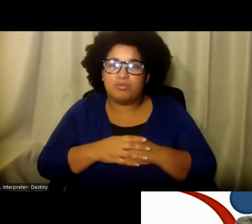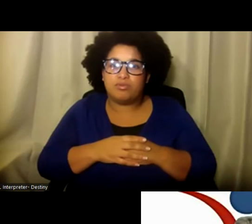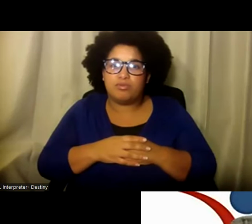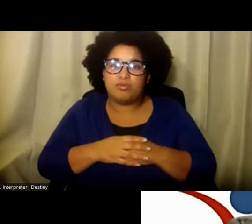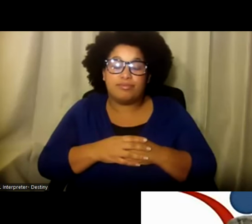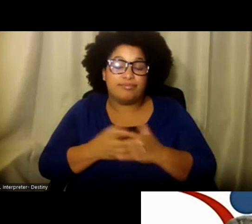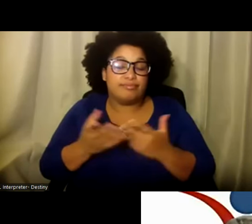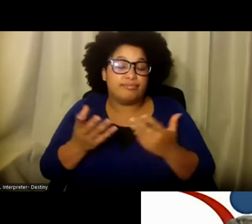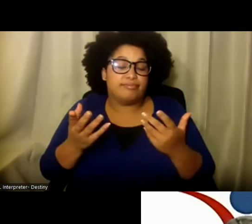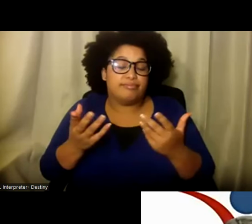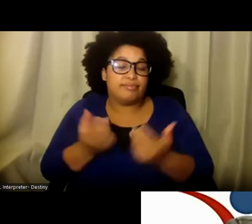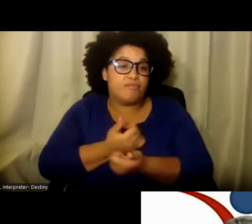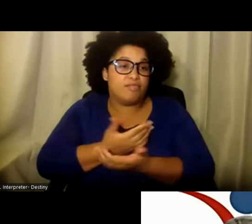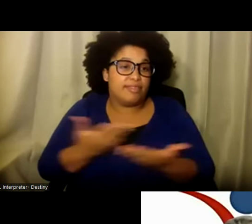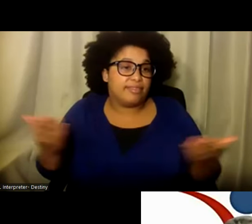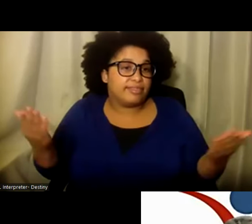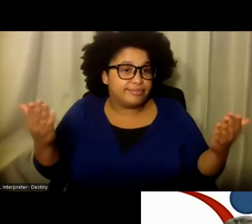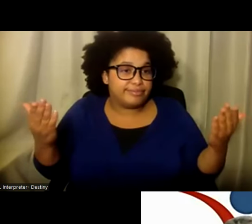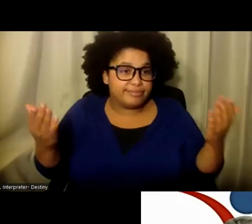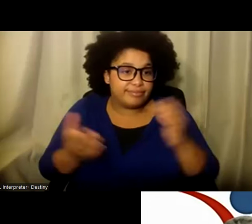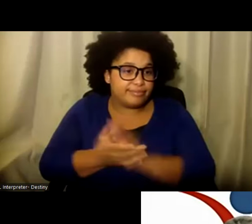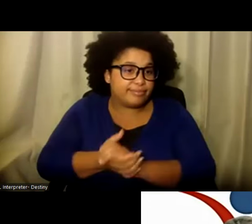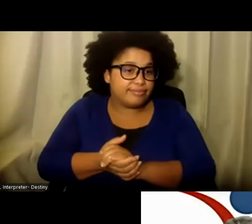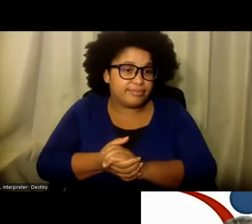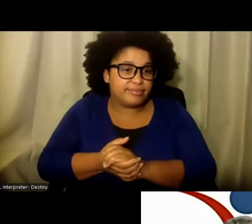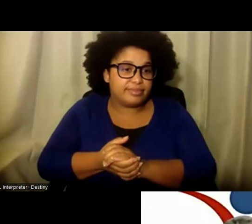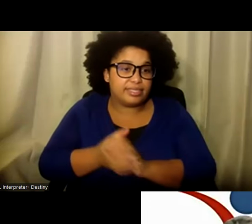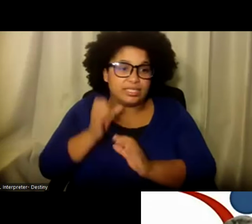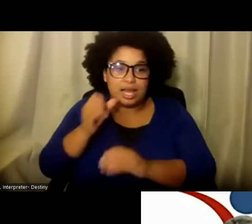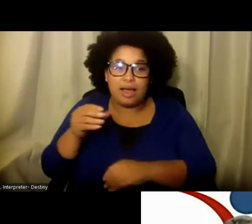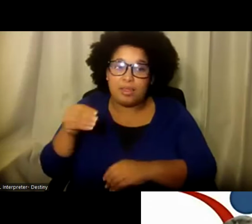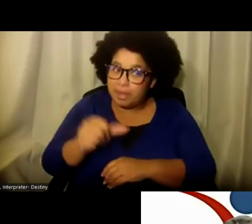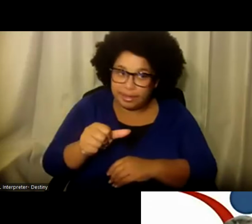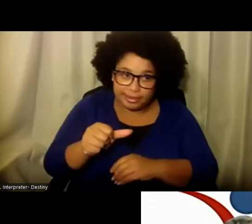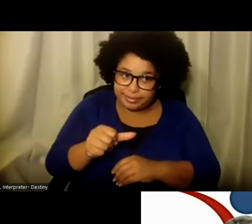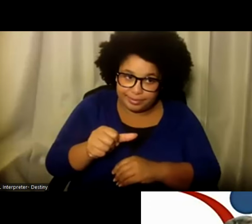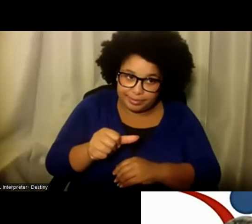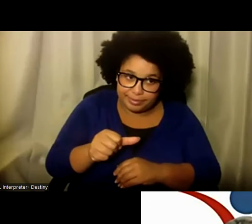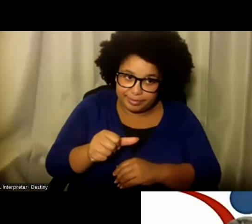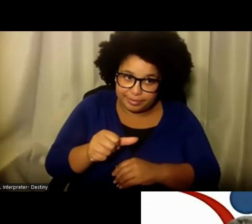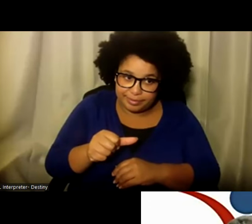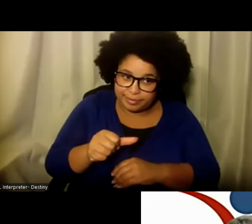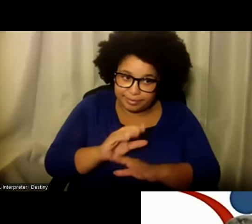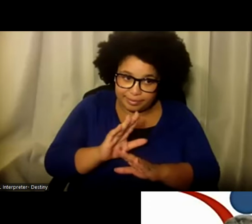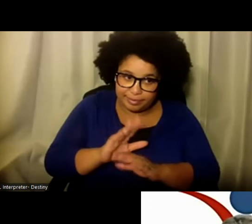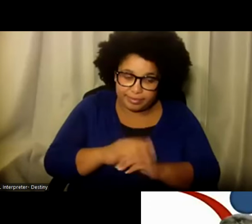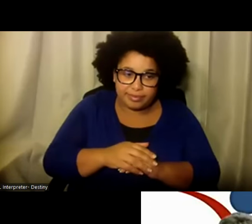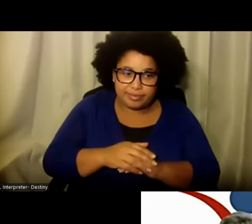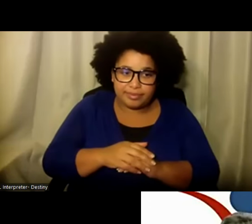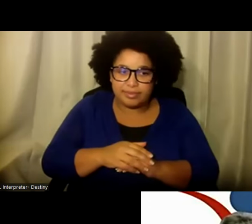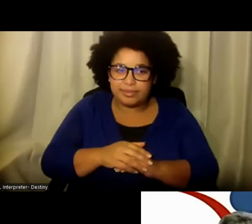everything. Besides just the staff, it definitely is not the pay. So hold on for 1 second.